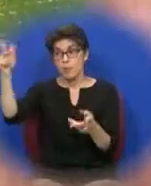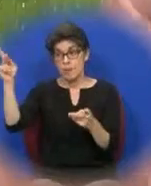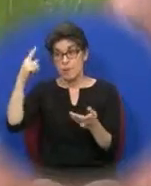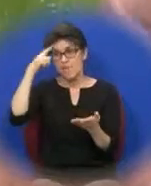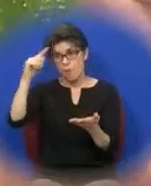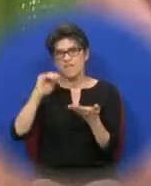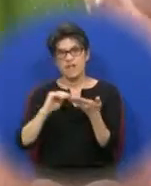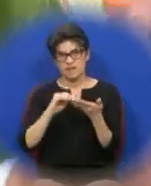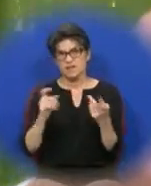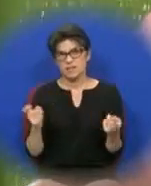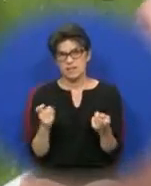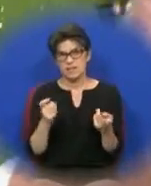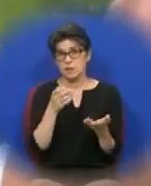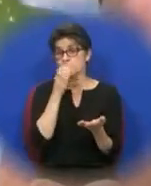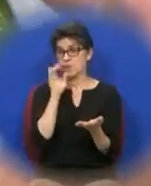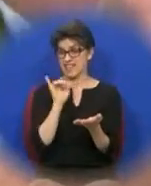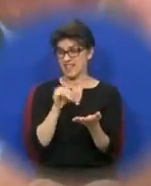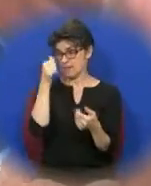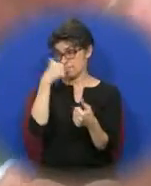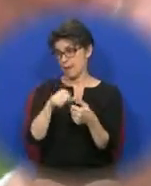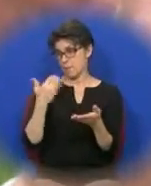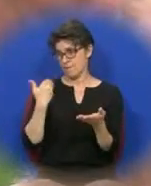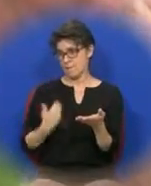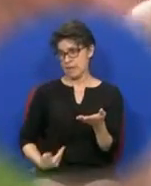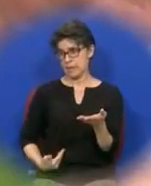sins. Do this in memory of me."